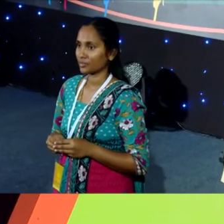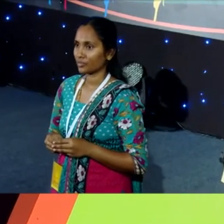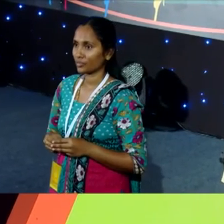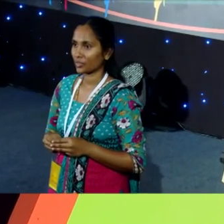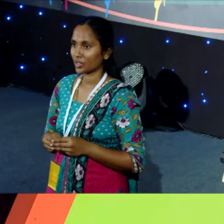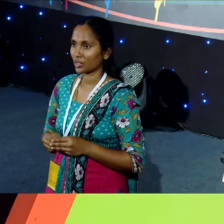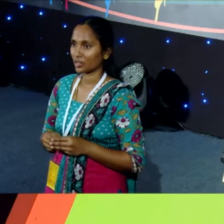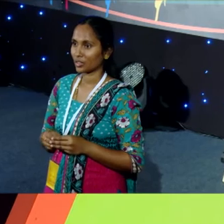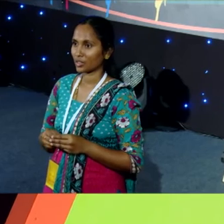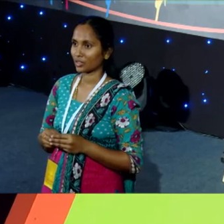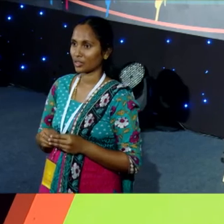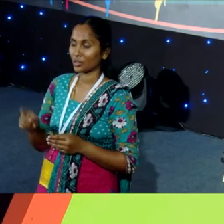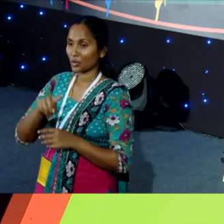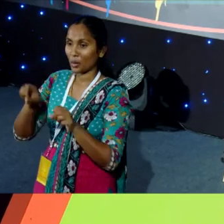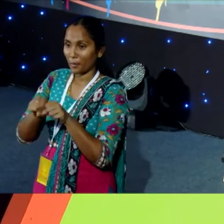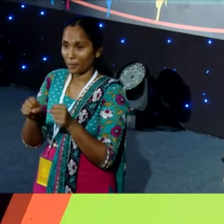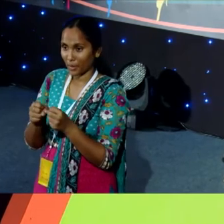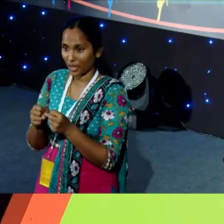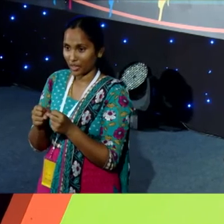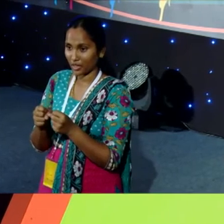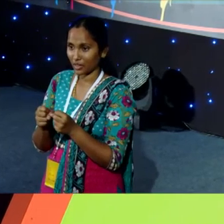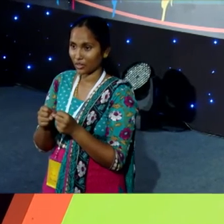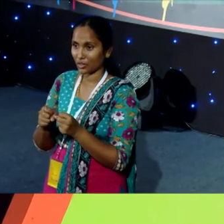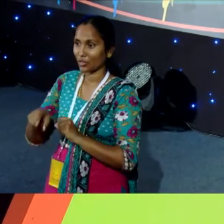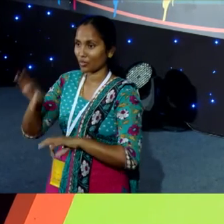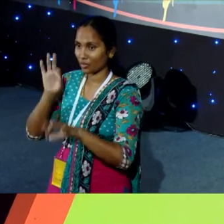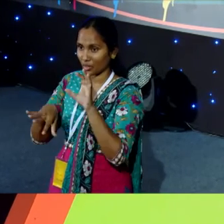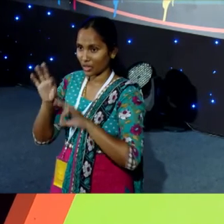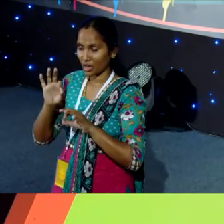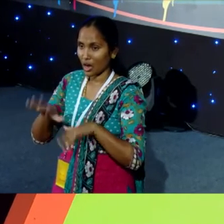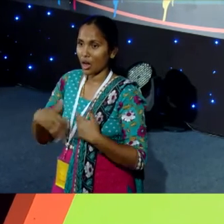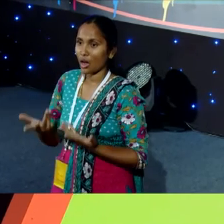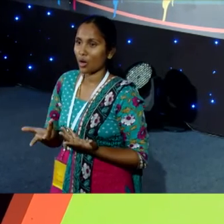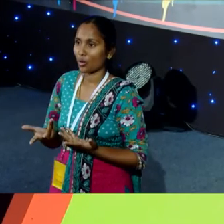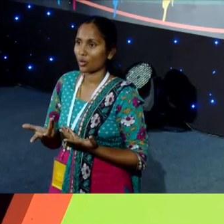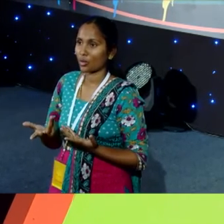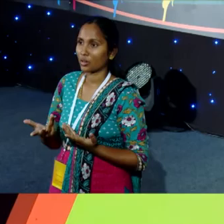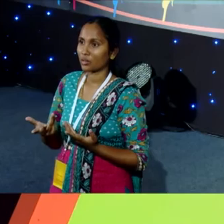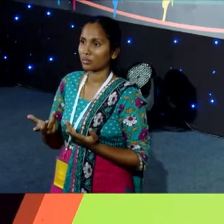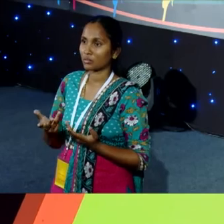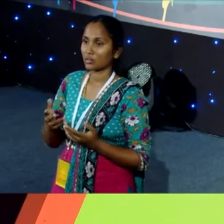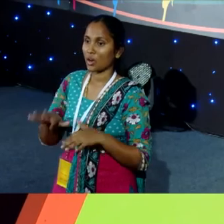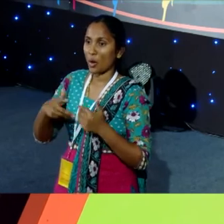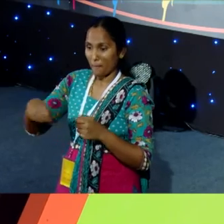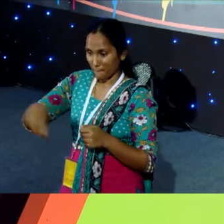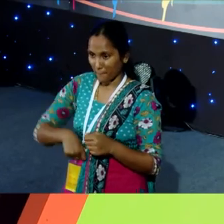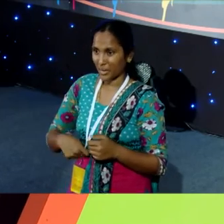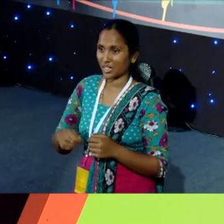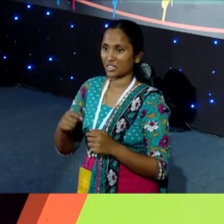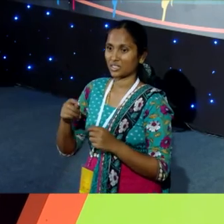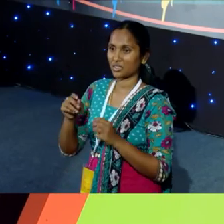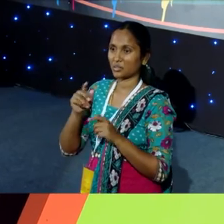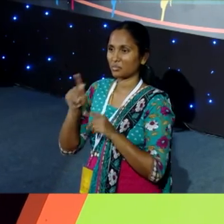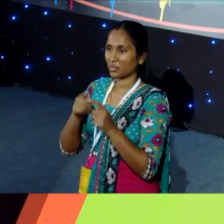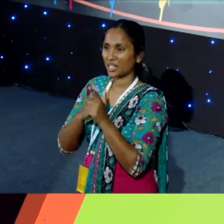to be psychic, to break codes, to figure out about murders and about terrorism, to find